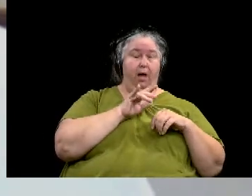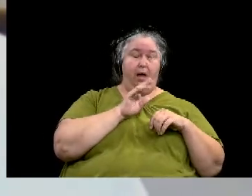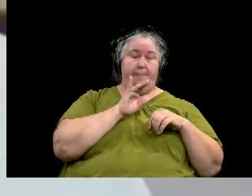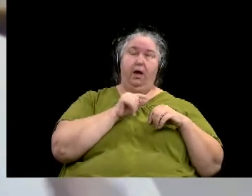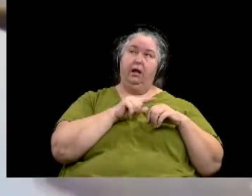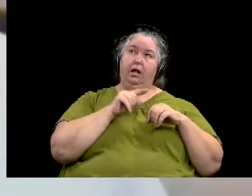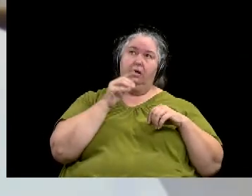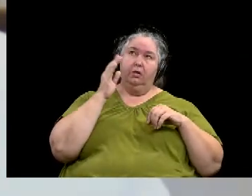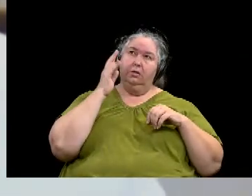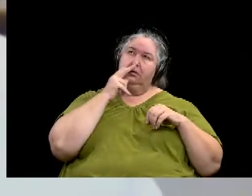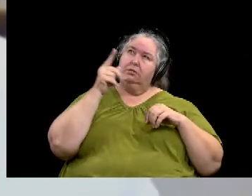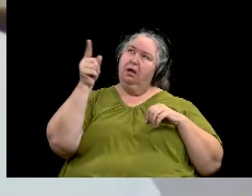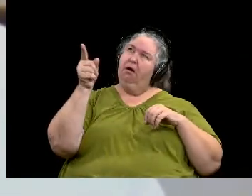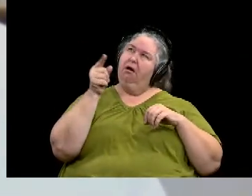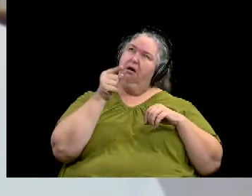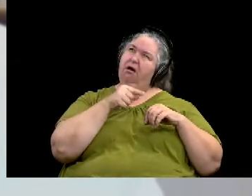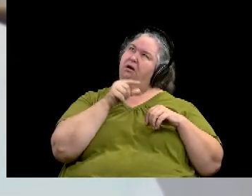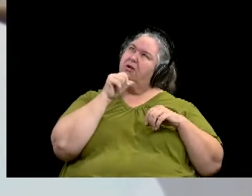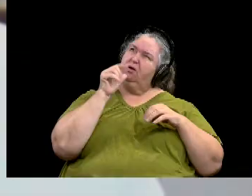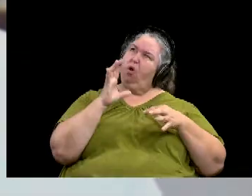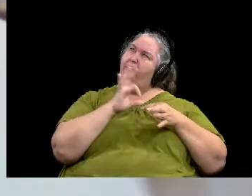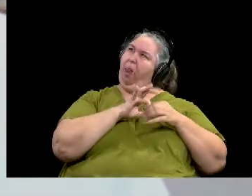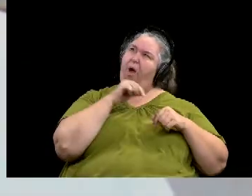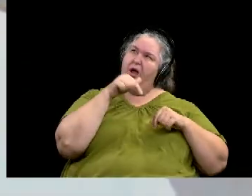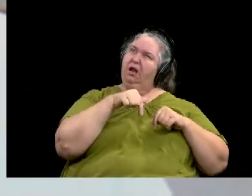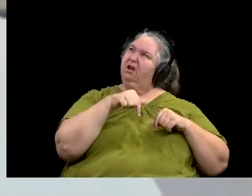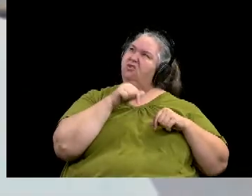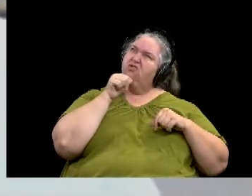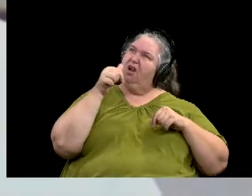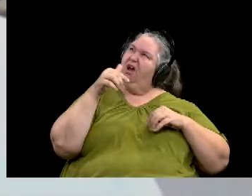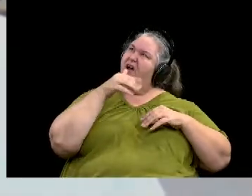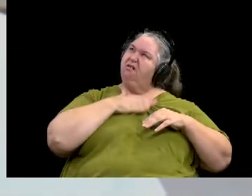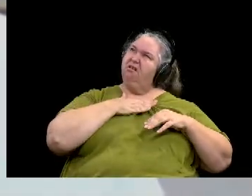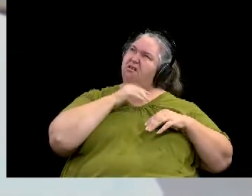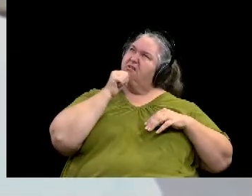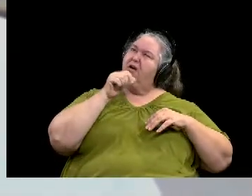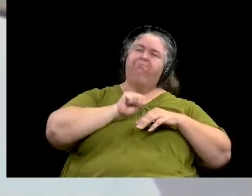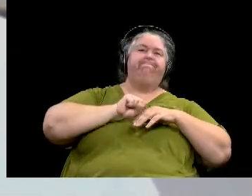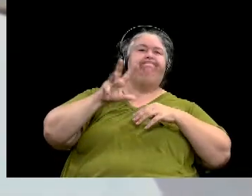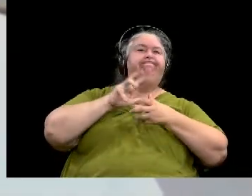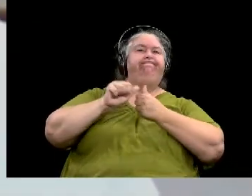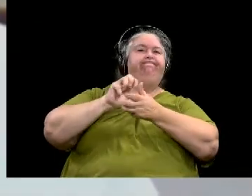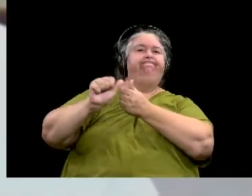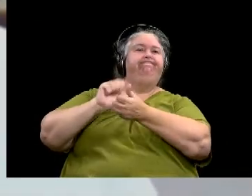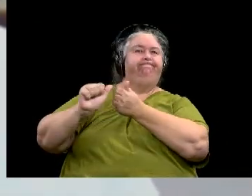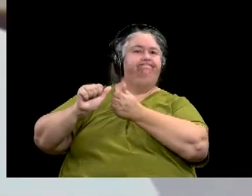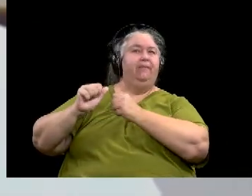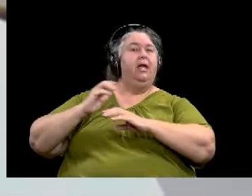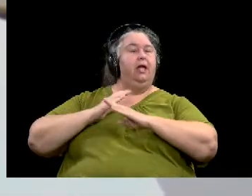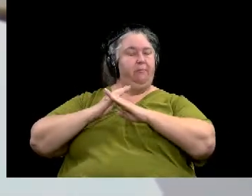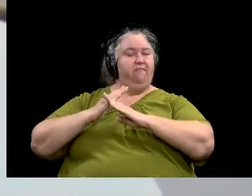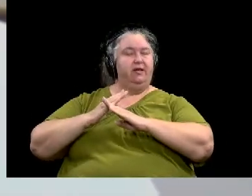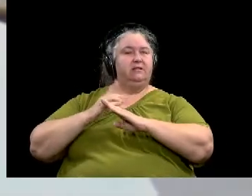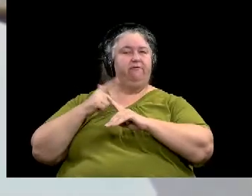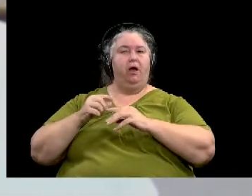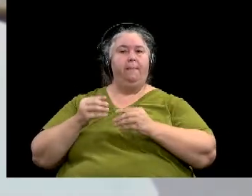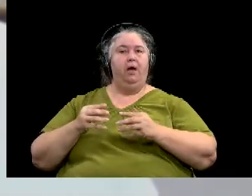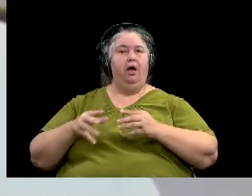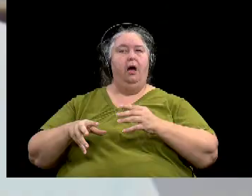ineffective at multiplying, and keep us safe from all of the potential consequences